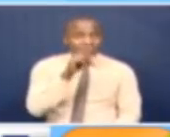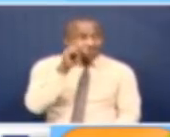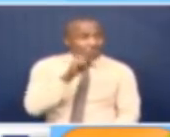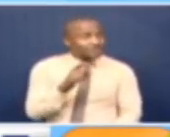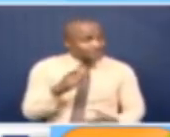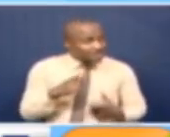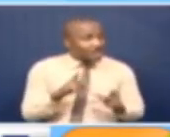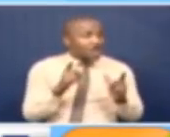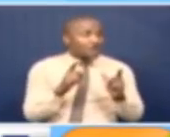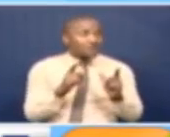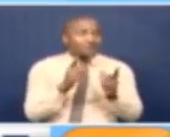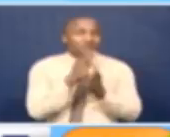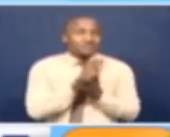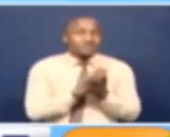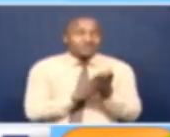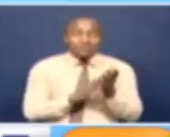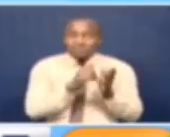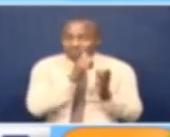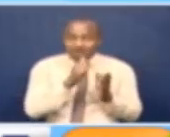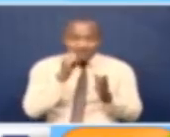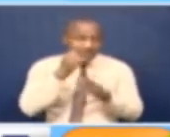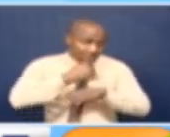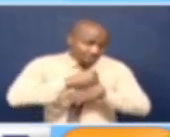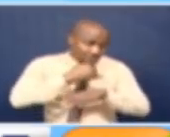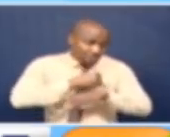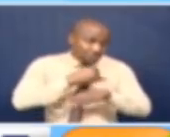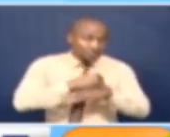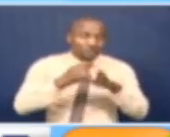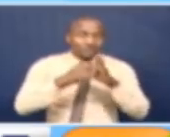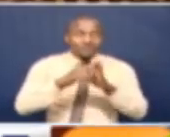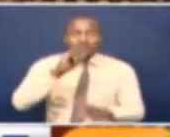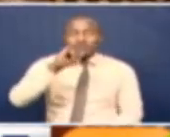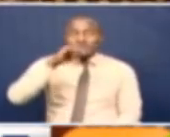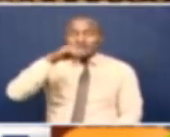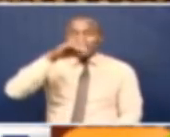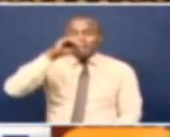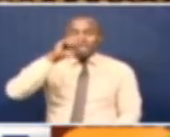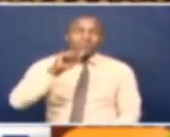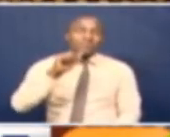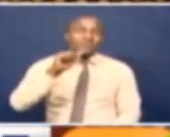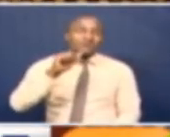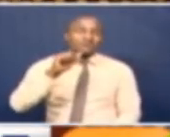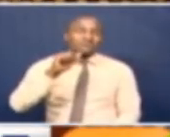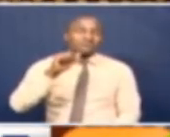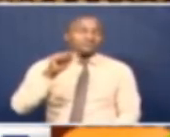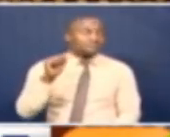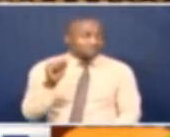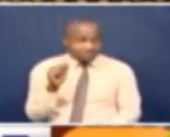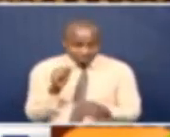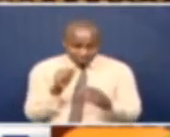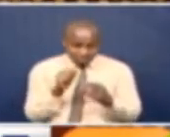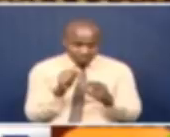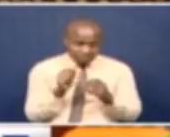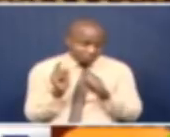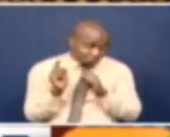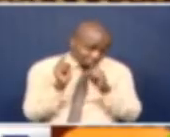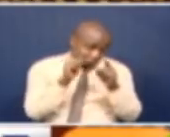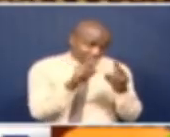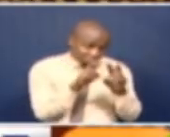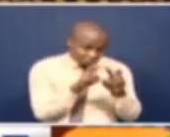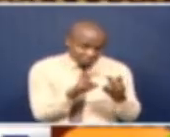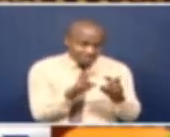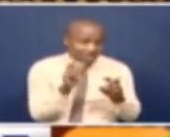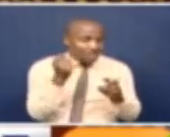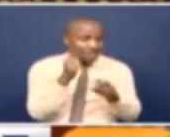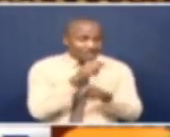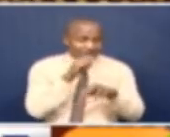of private institutions like IPOA, the Independent Police Oversight Authority, and the Kenya National Commission